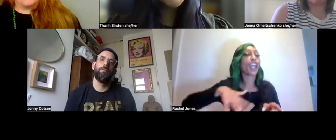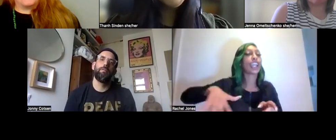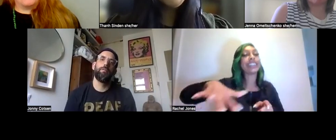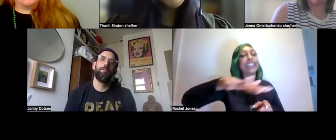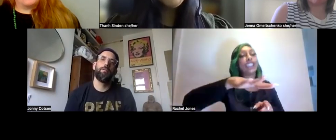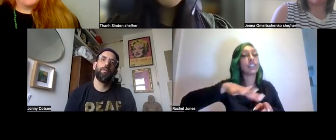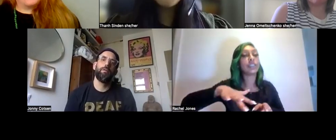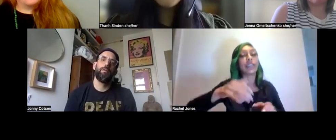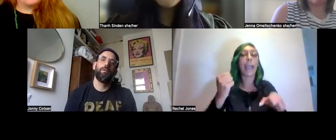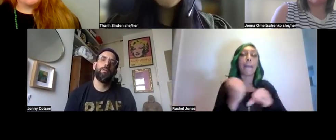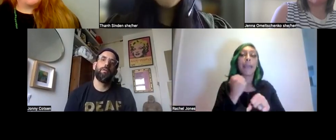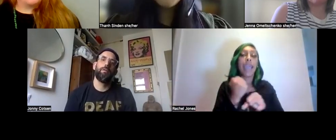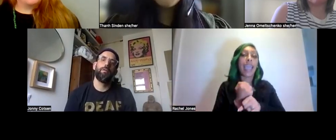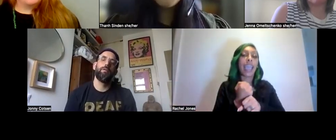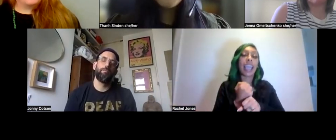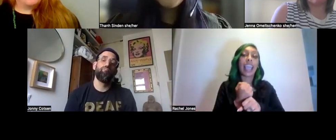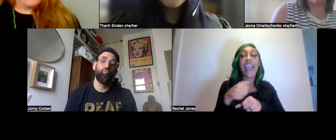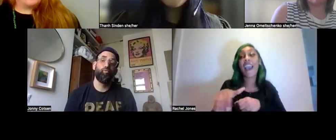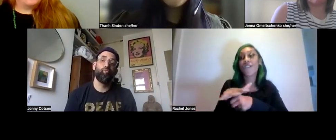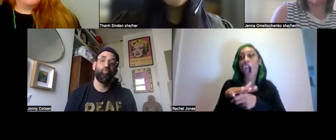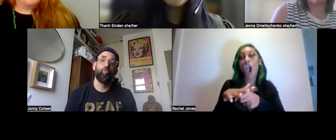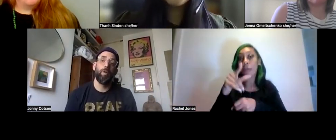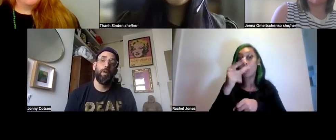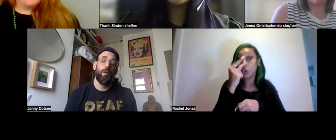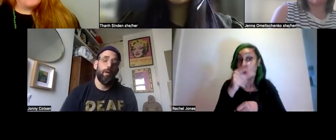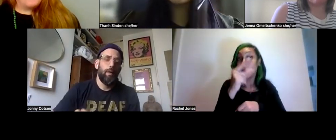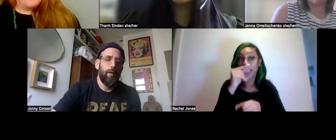it an environment in which you can thrive in?